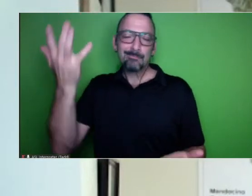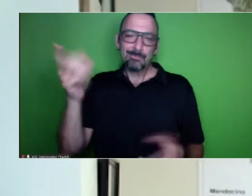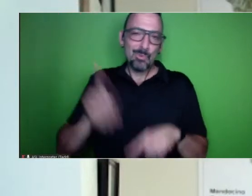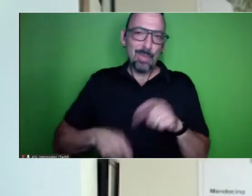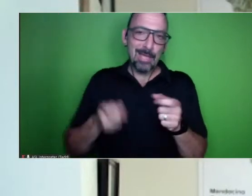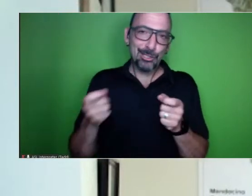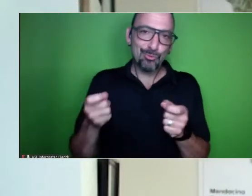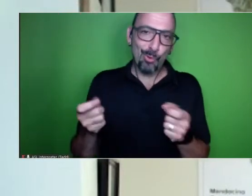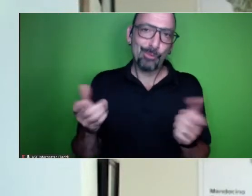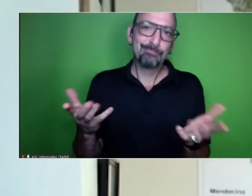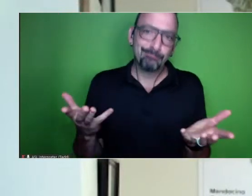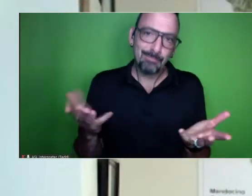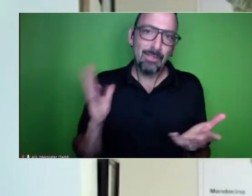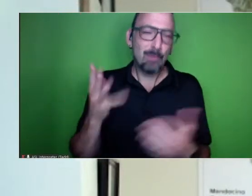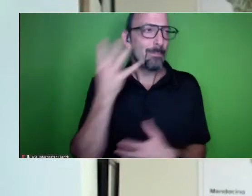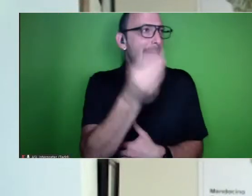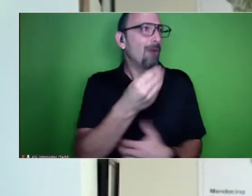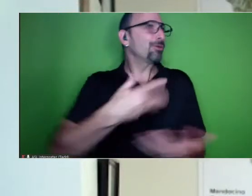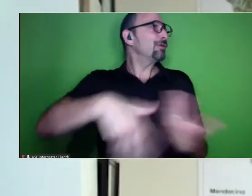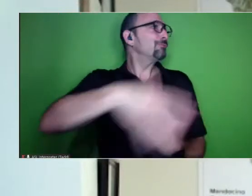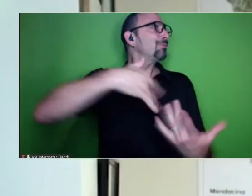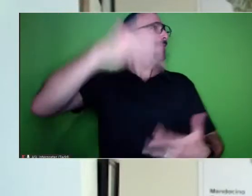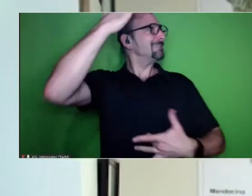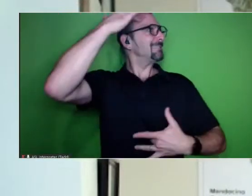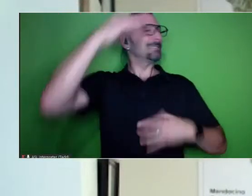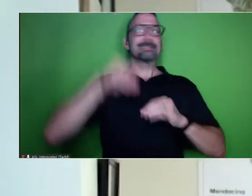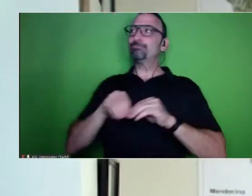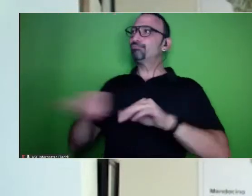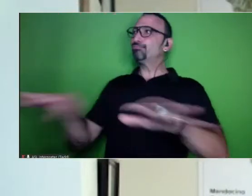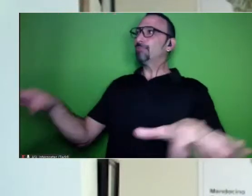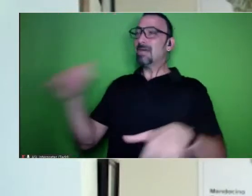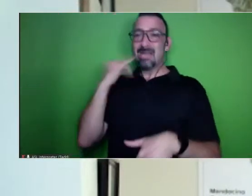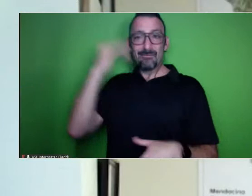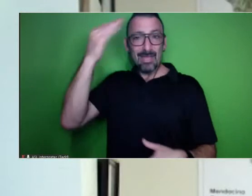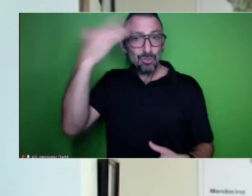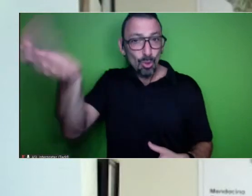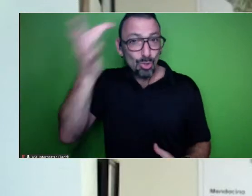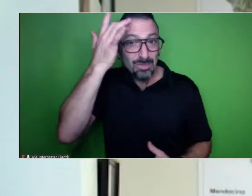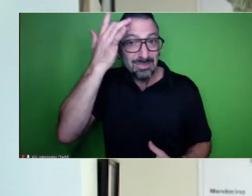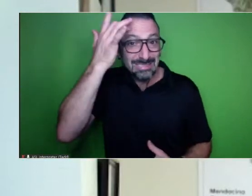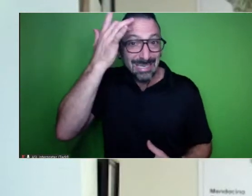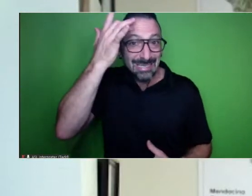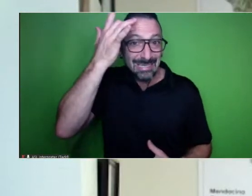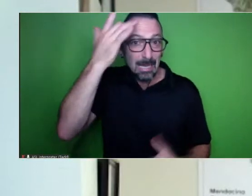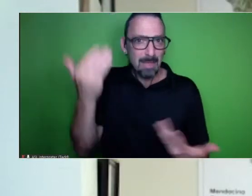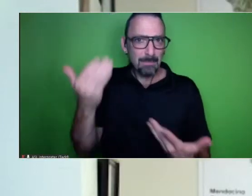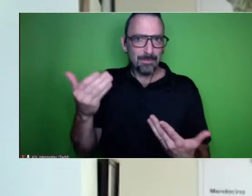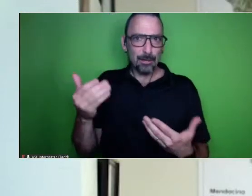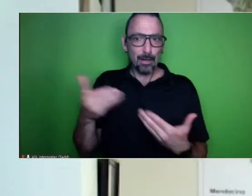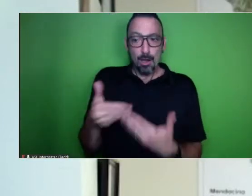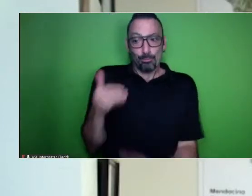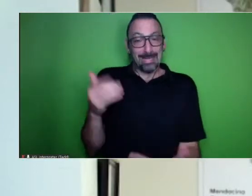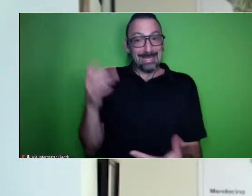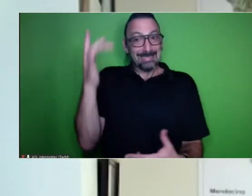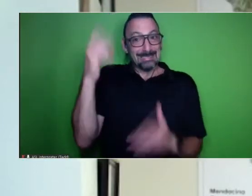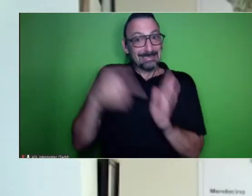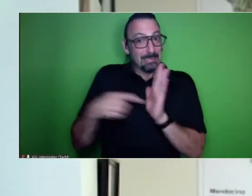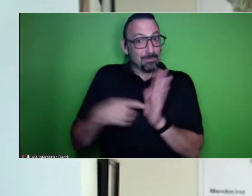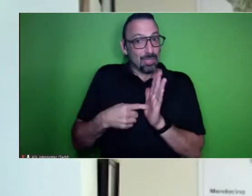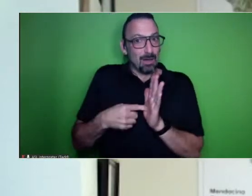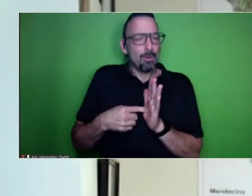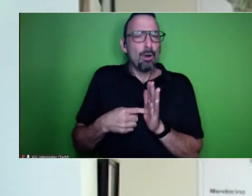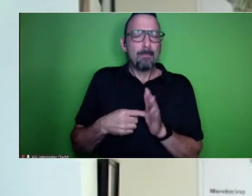going to be at some of those places and pass the infection on. They don't know they're sick. They're pre-symptomatic or asymptomatic. But if you know you